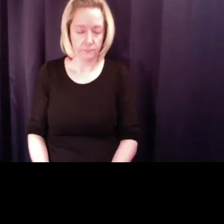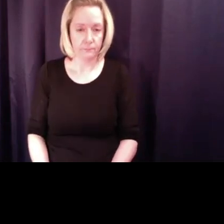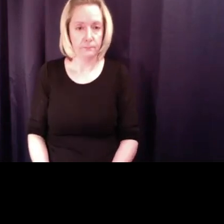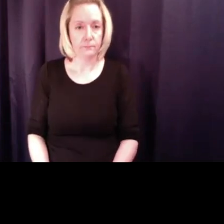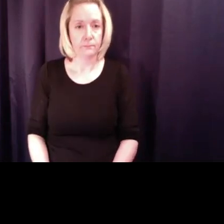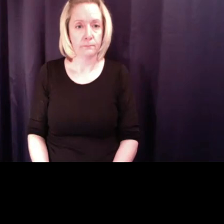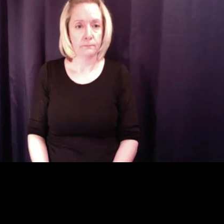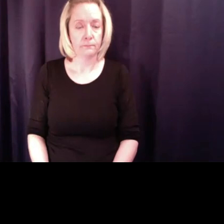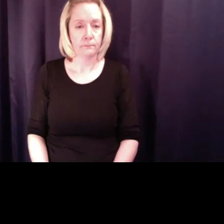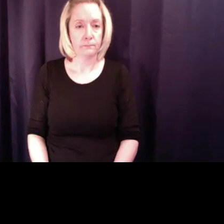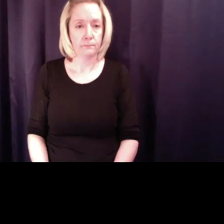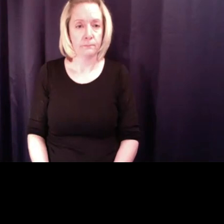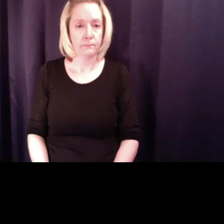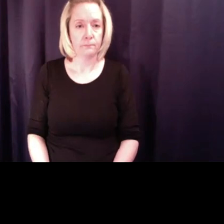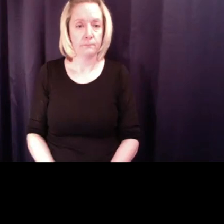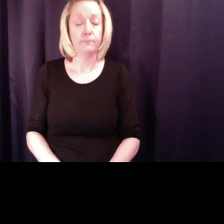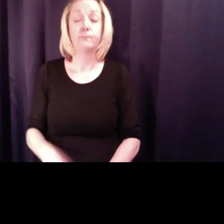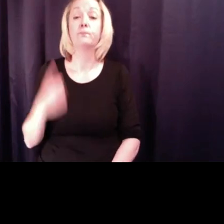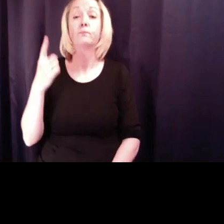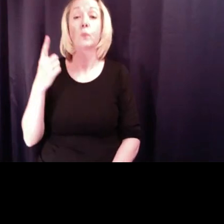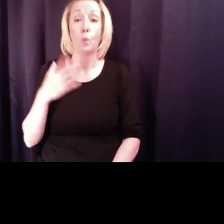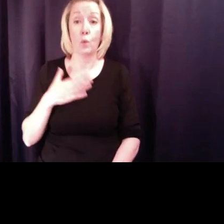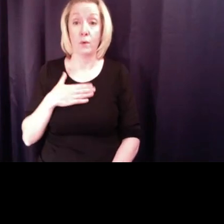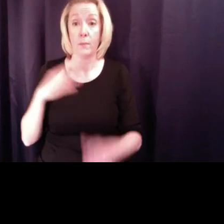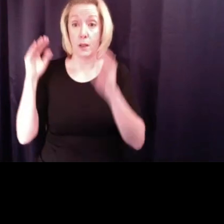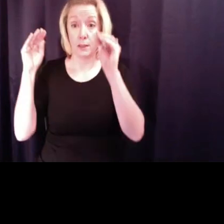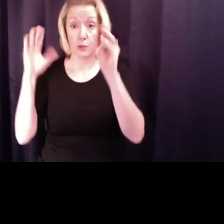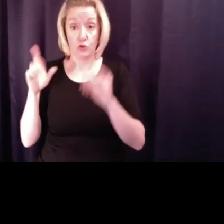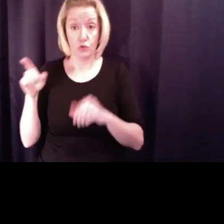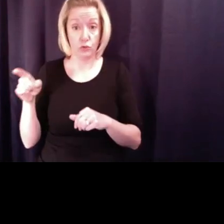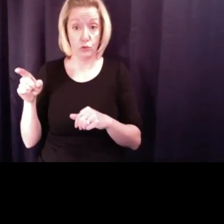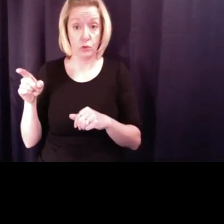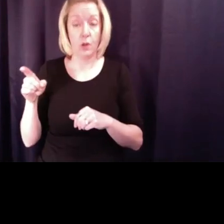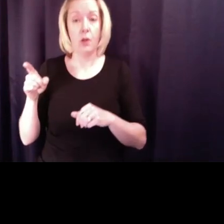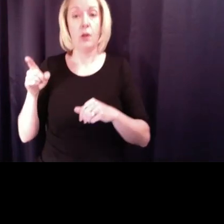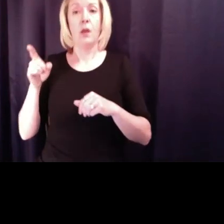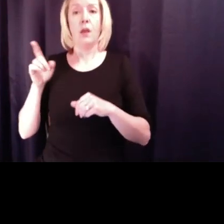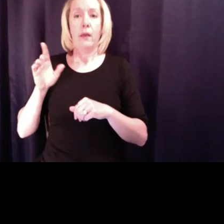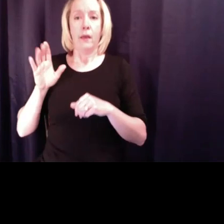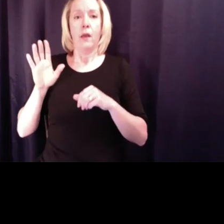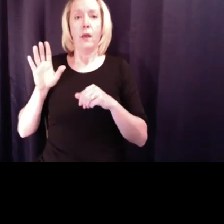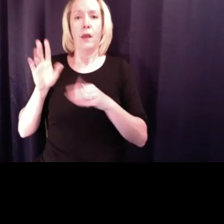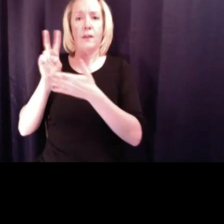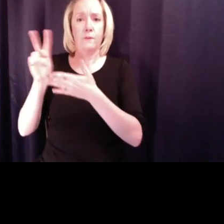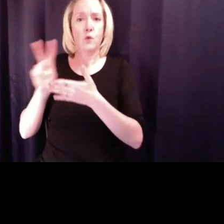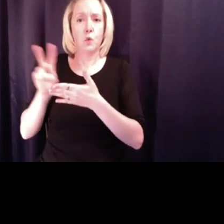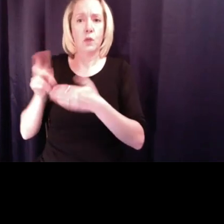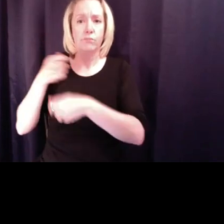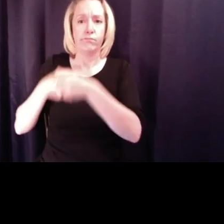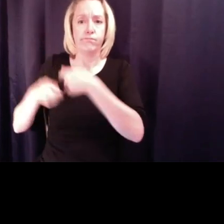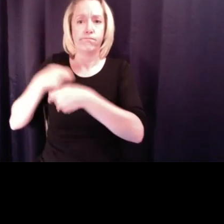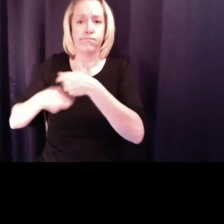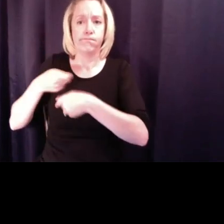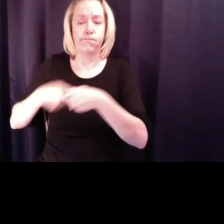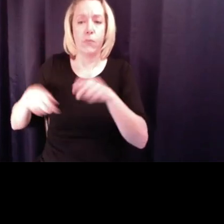So one of our teachers, they changed the theme every 2 weeks.